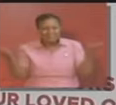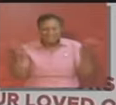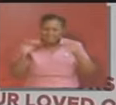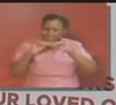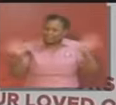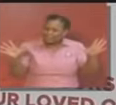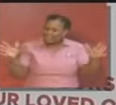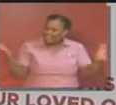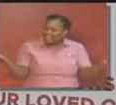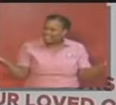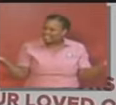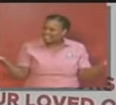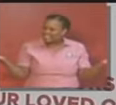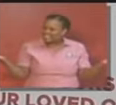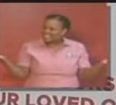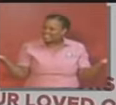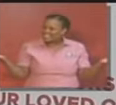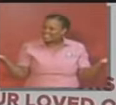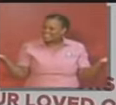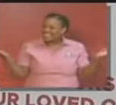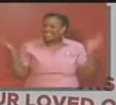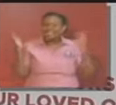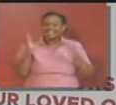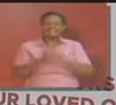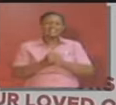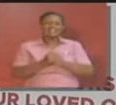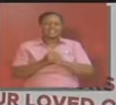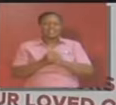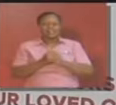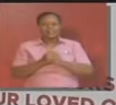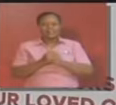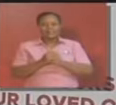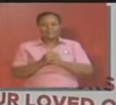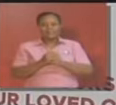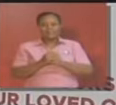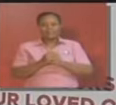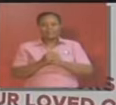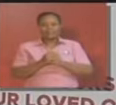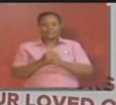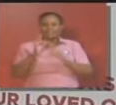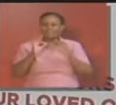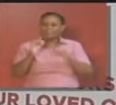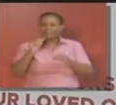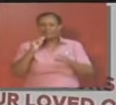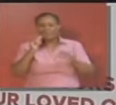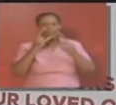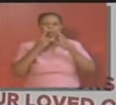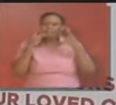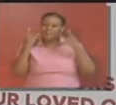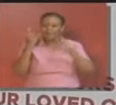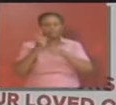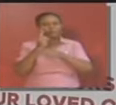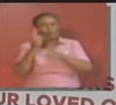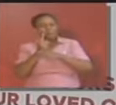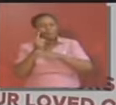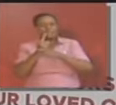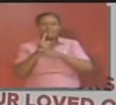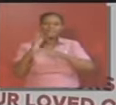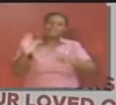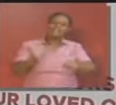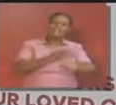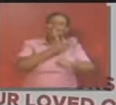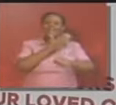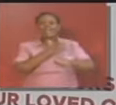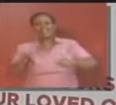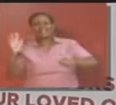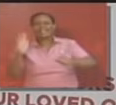and spread then occurs because of the mask not being worn properly and doing things like singing if you're in a place of worship and